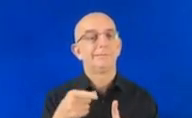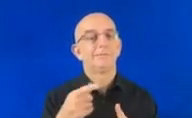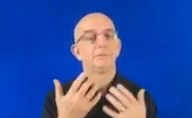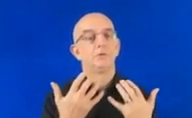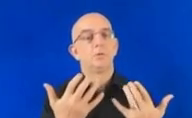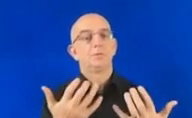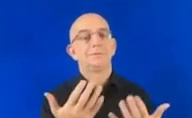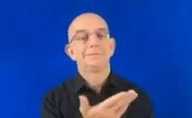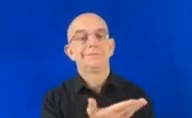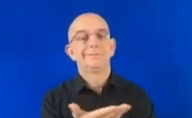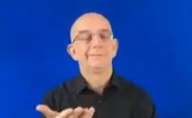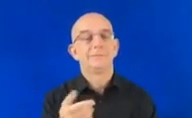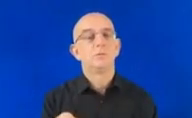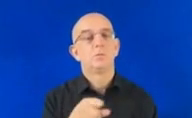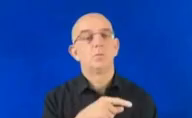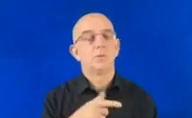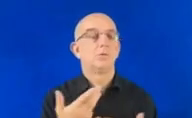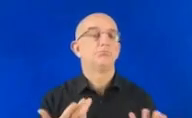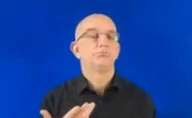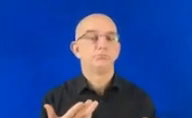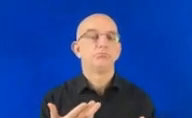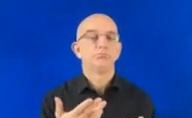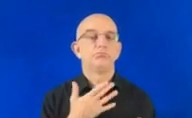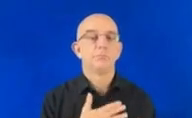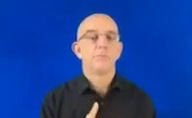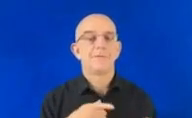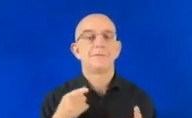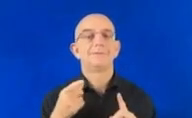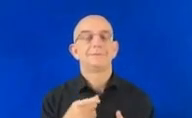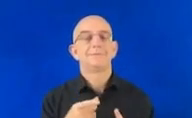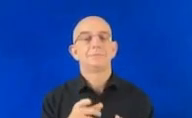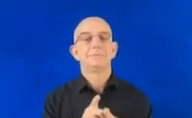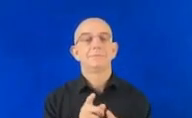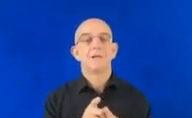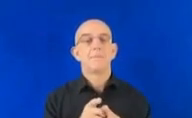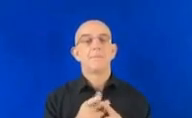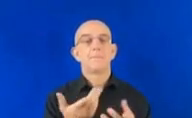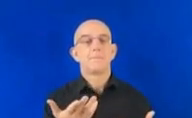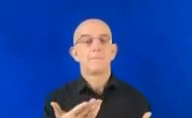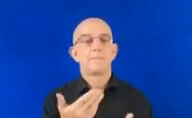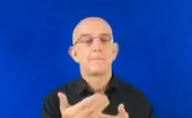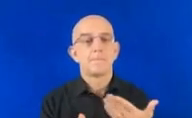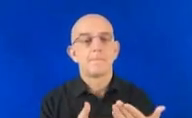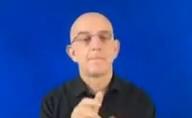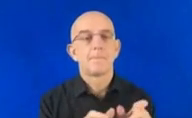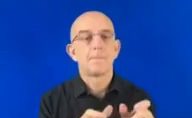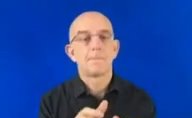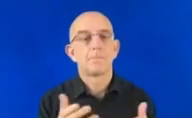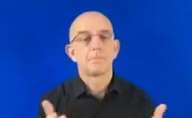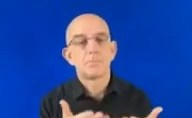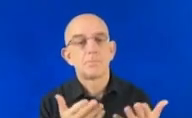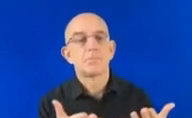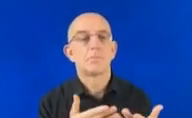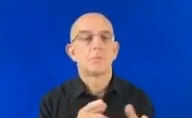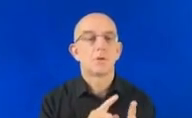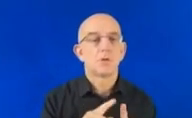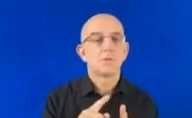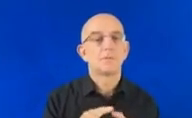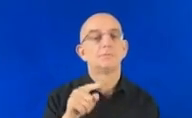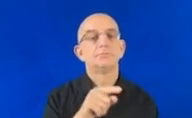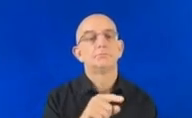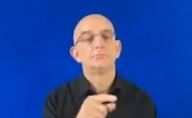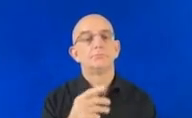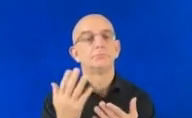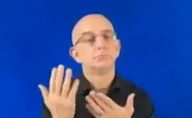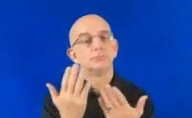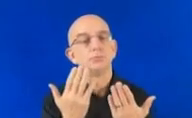this, the school heads, the SHIN primary school teachers from the Ministry of Education, agriculture extension development